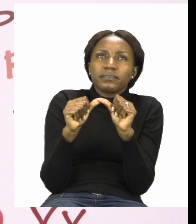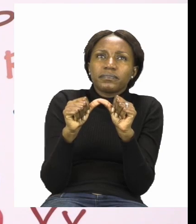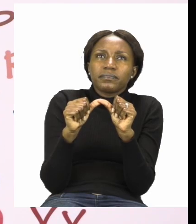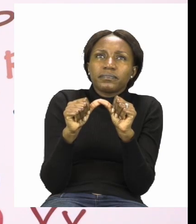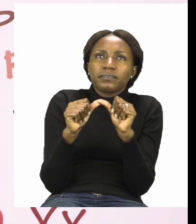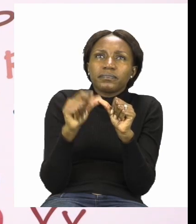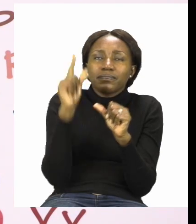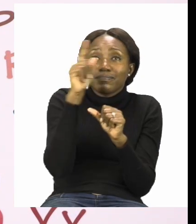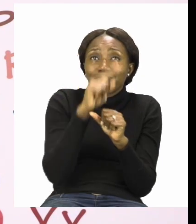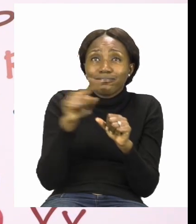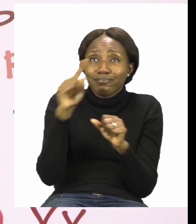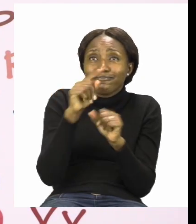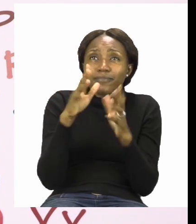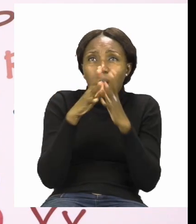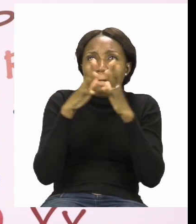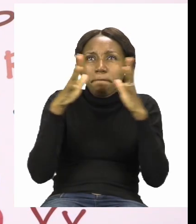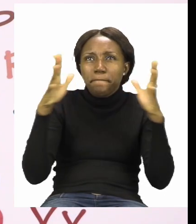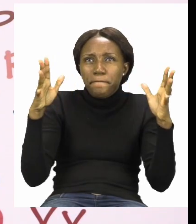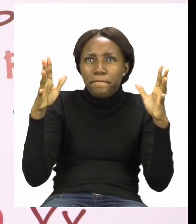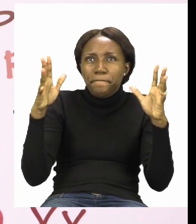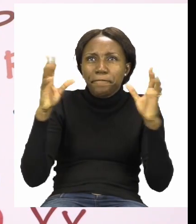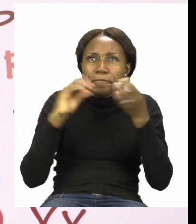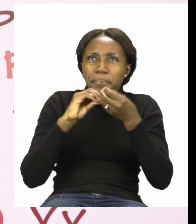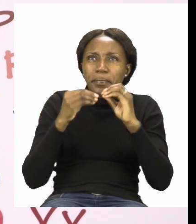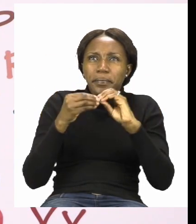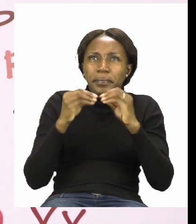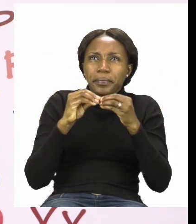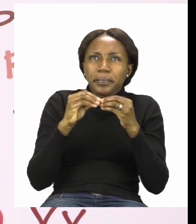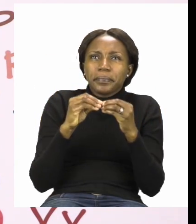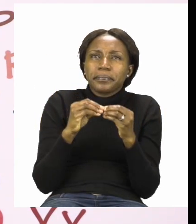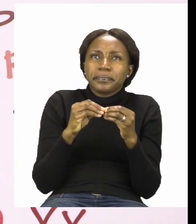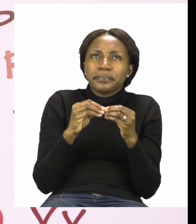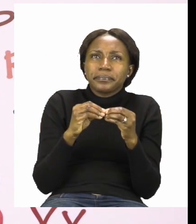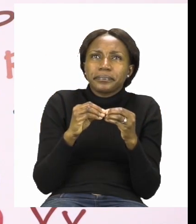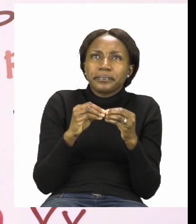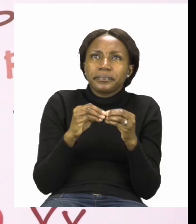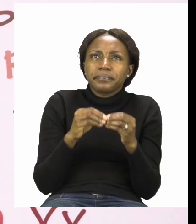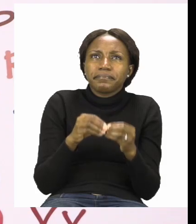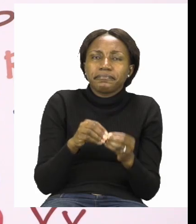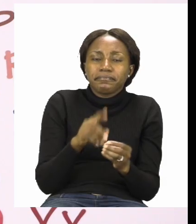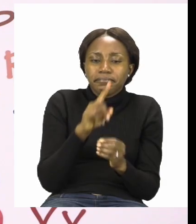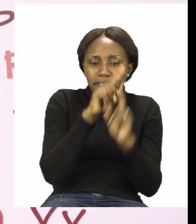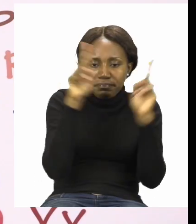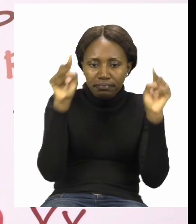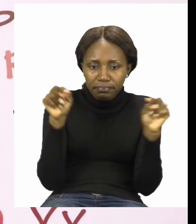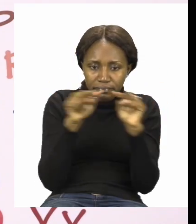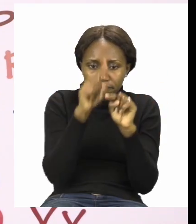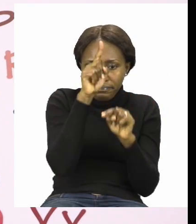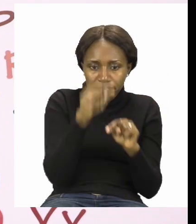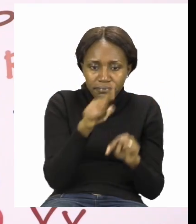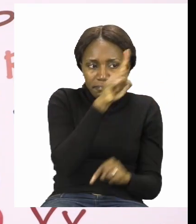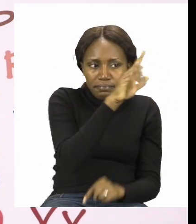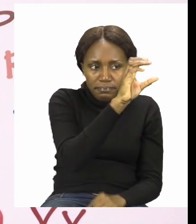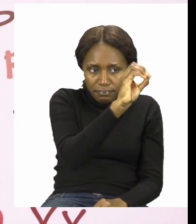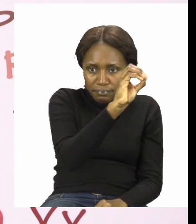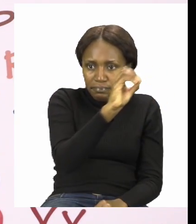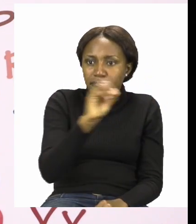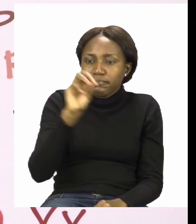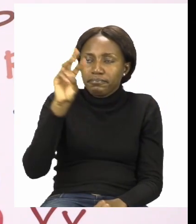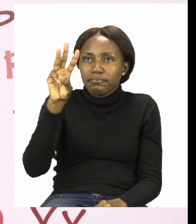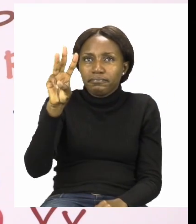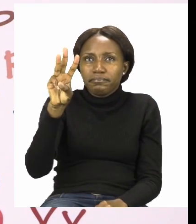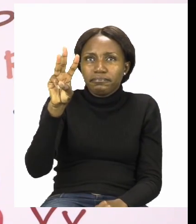circle the bigger number. We have the number 10 and